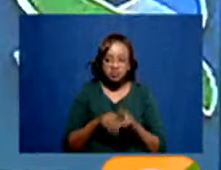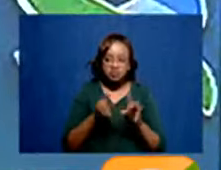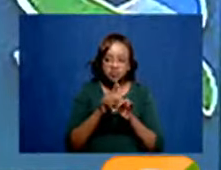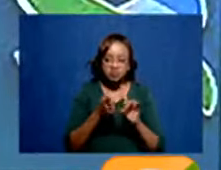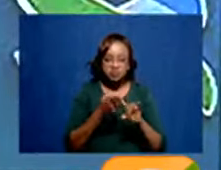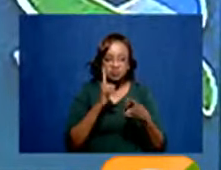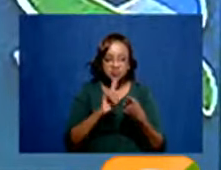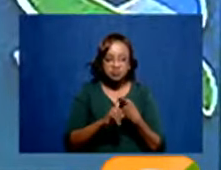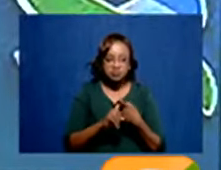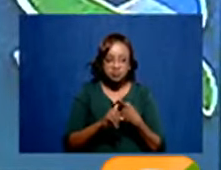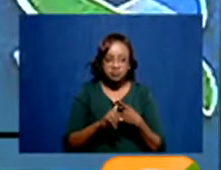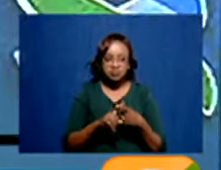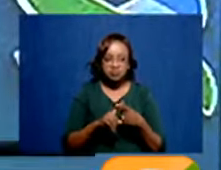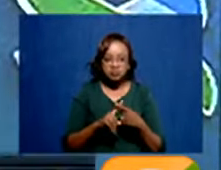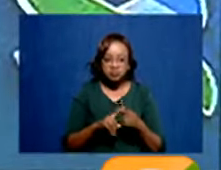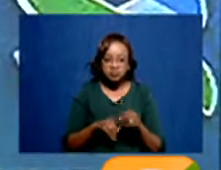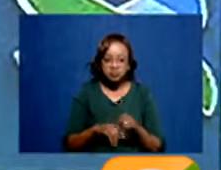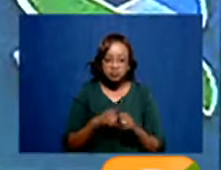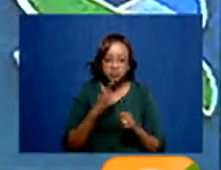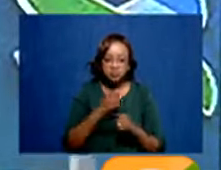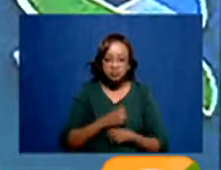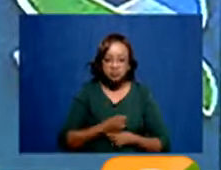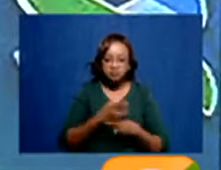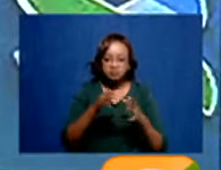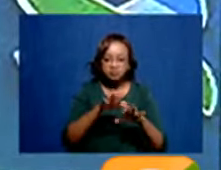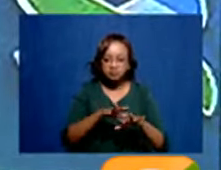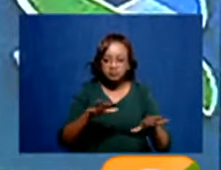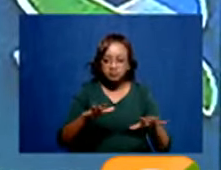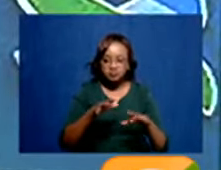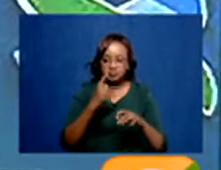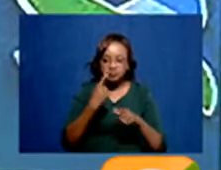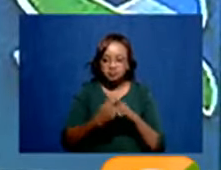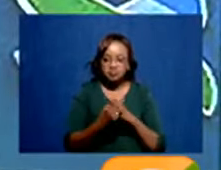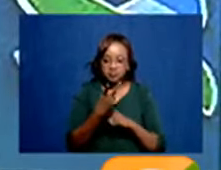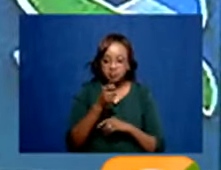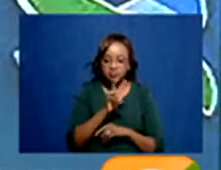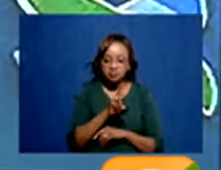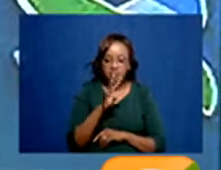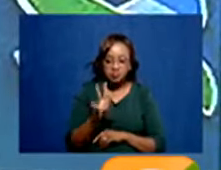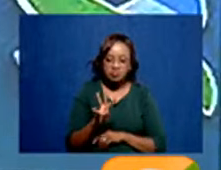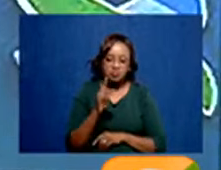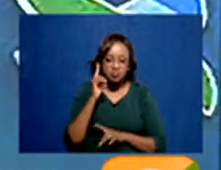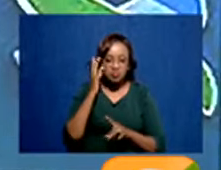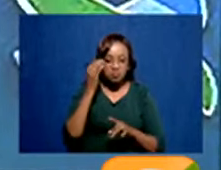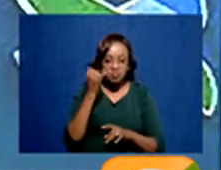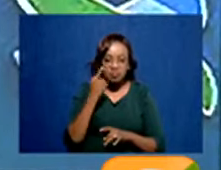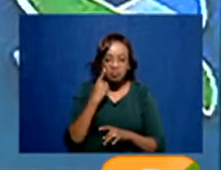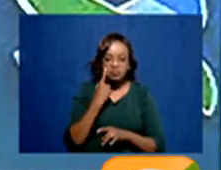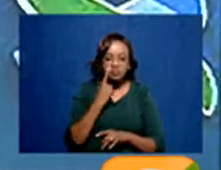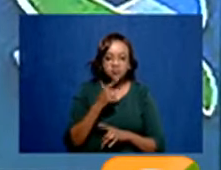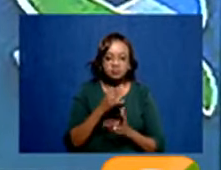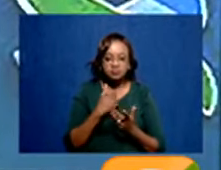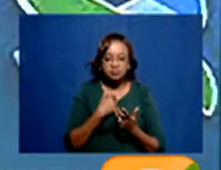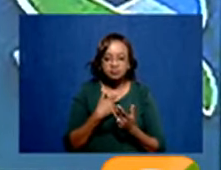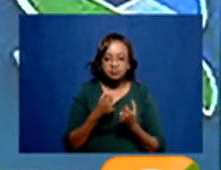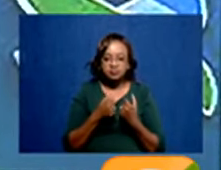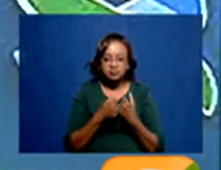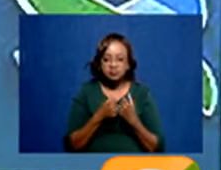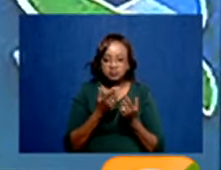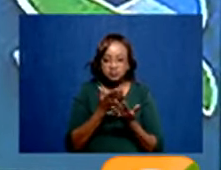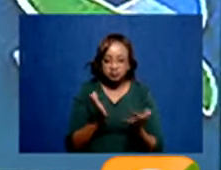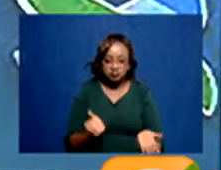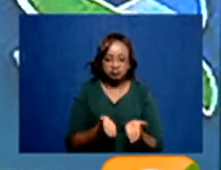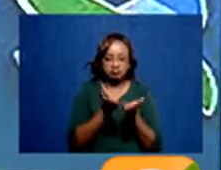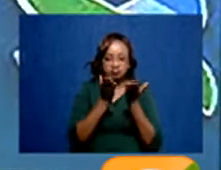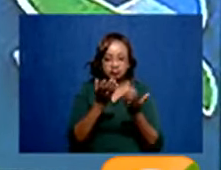Standard Chartered Bank has released its global market outlook for the year 2024, which projects a favorable rebound in the American